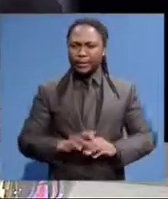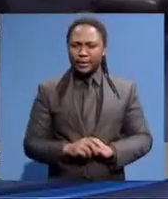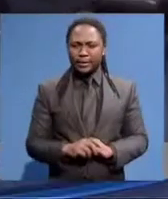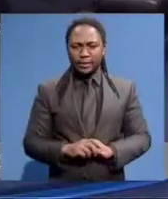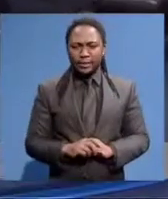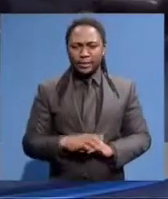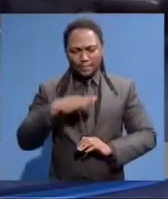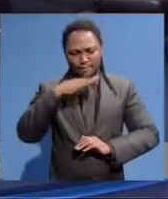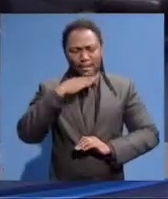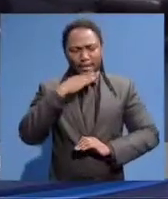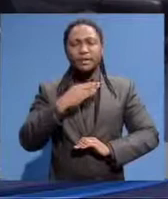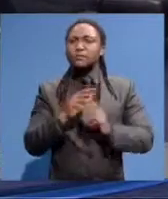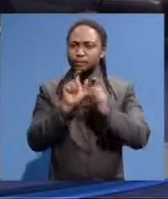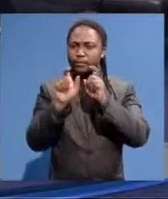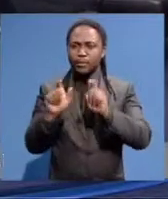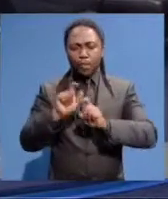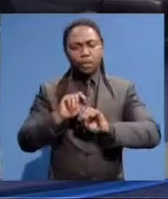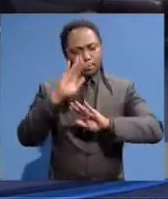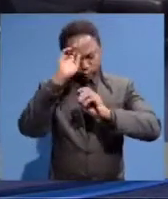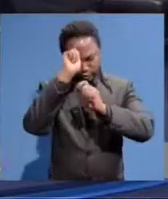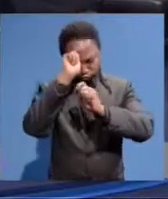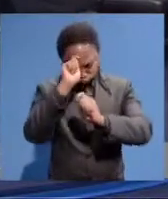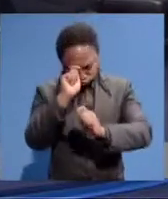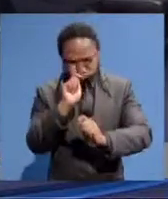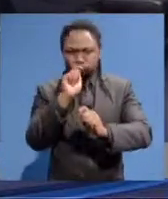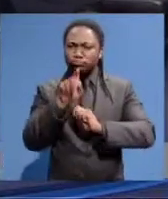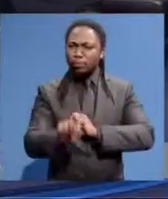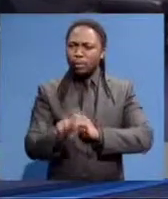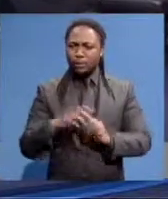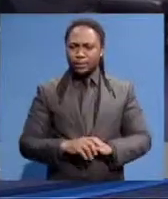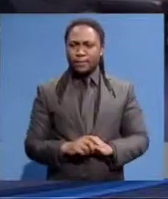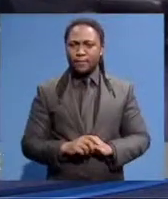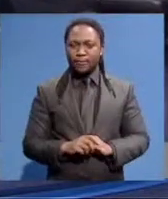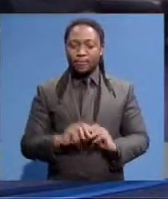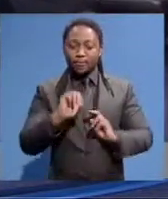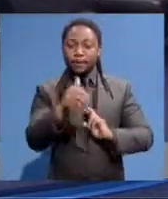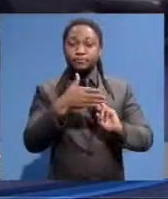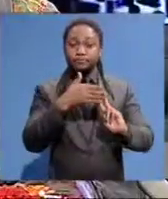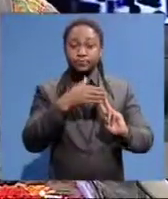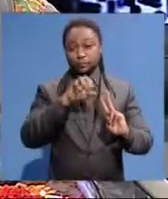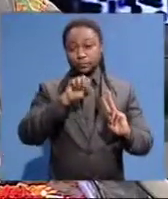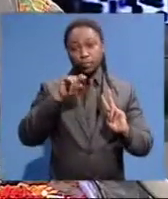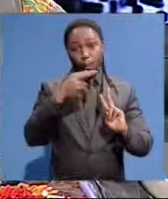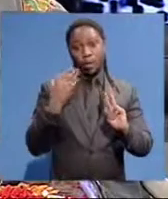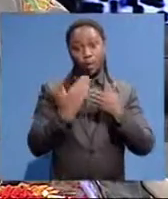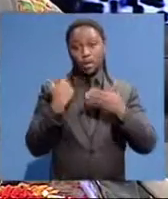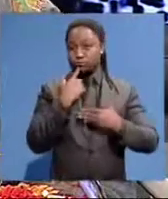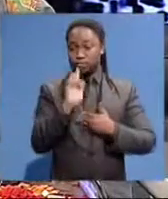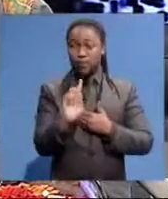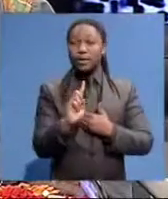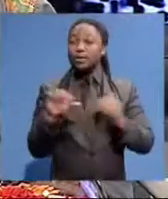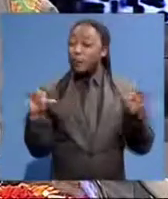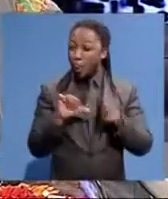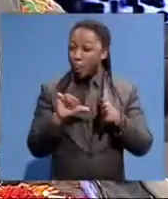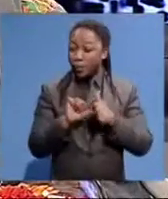Humble yourself, children. Kilabon. And to add on to what Malmesipo was saying just now, I think it's very important what we teach